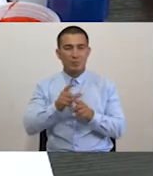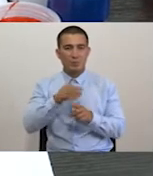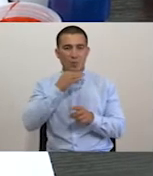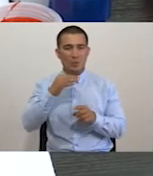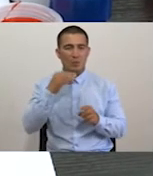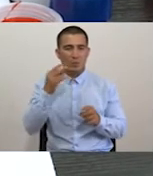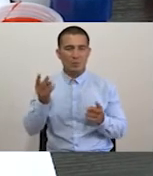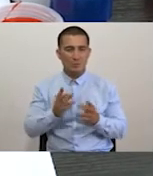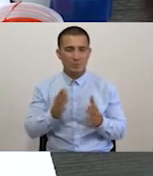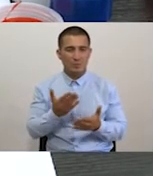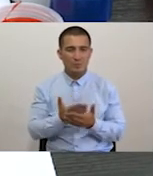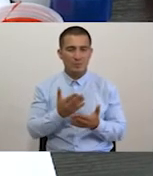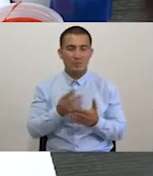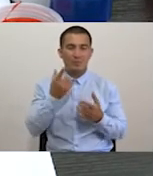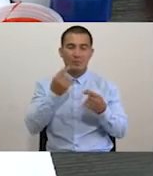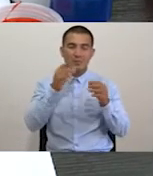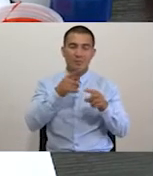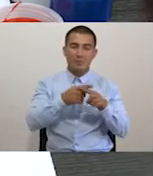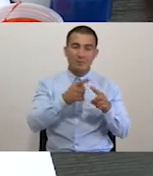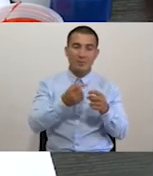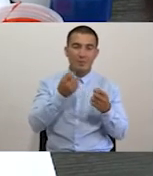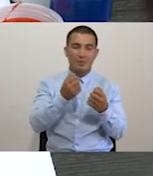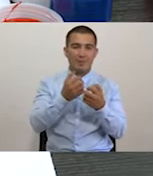biroz sirakroq bo'ladi.